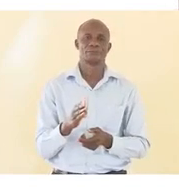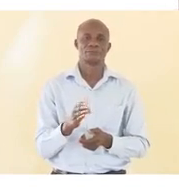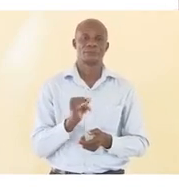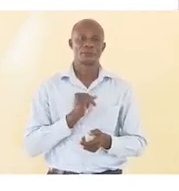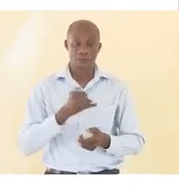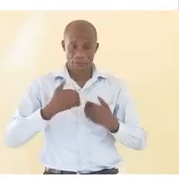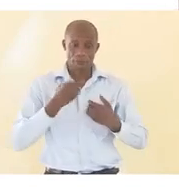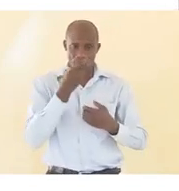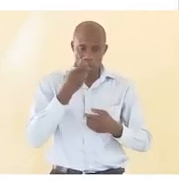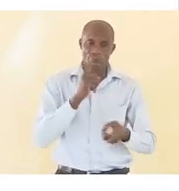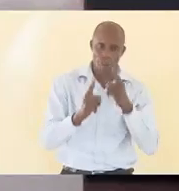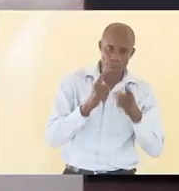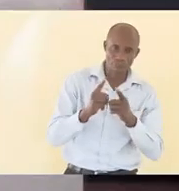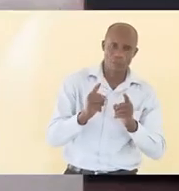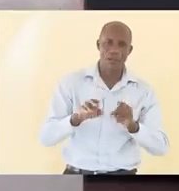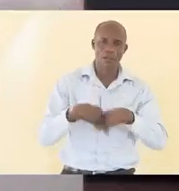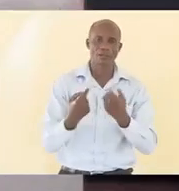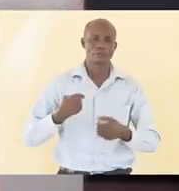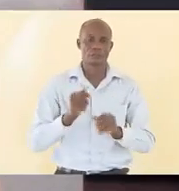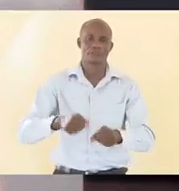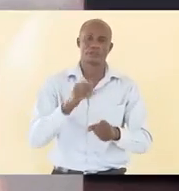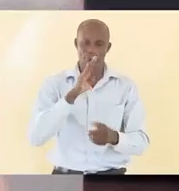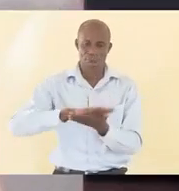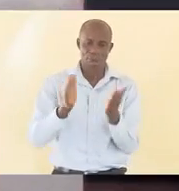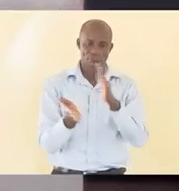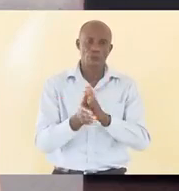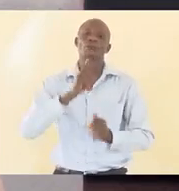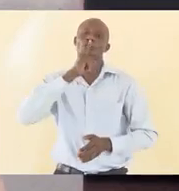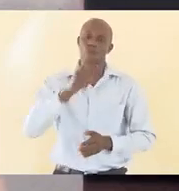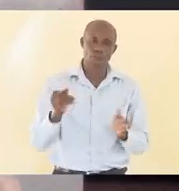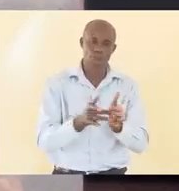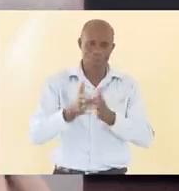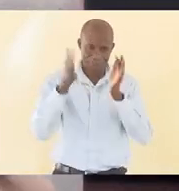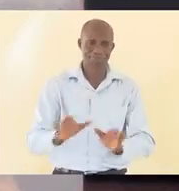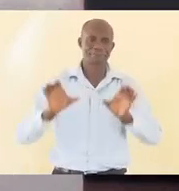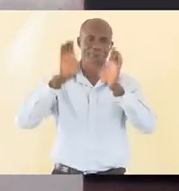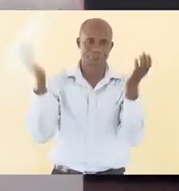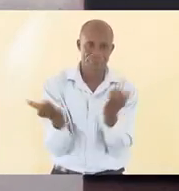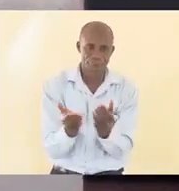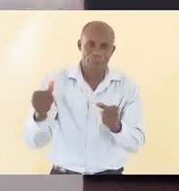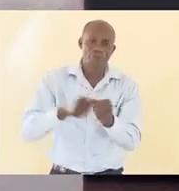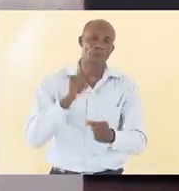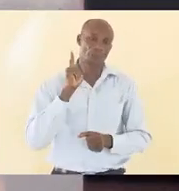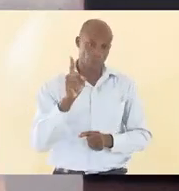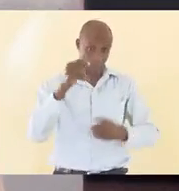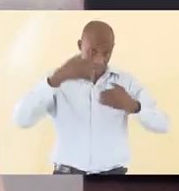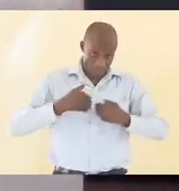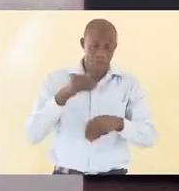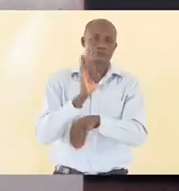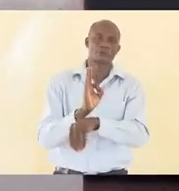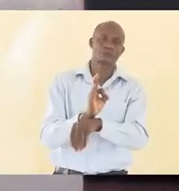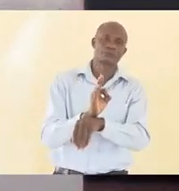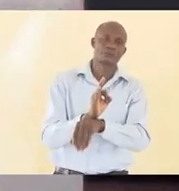I have constantly spoken about how we could become a true Christian community. Everyone has a role to